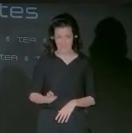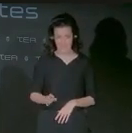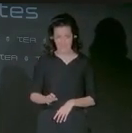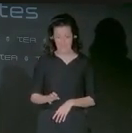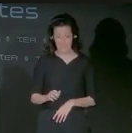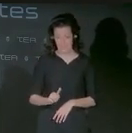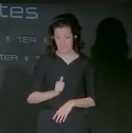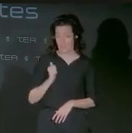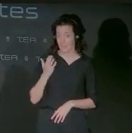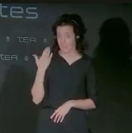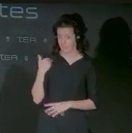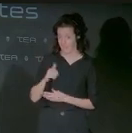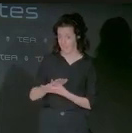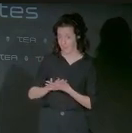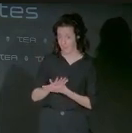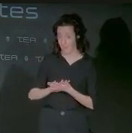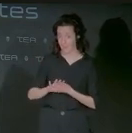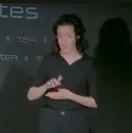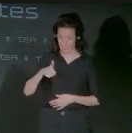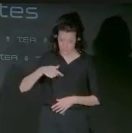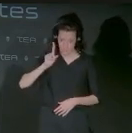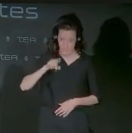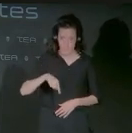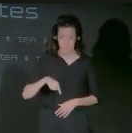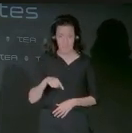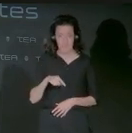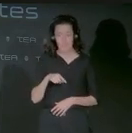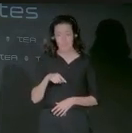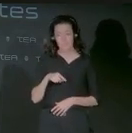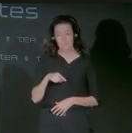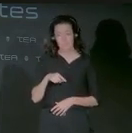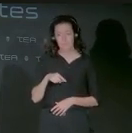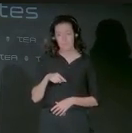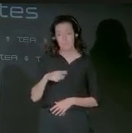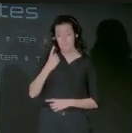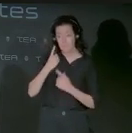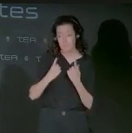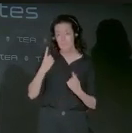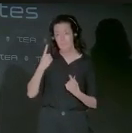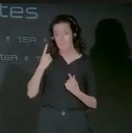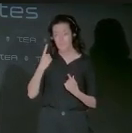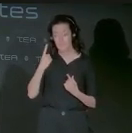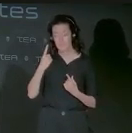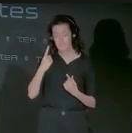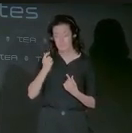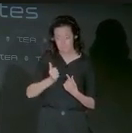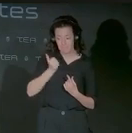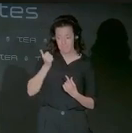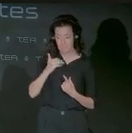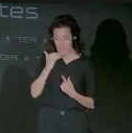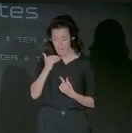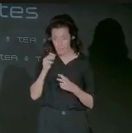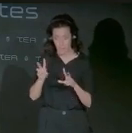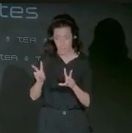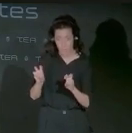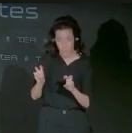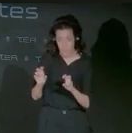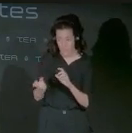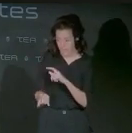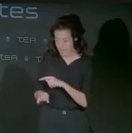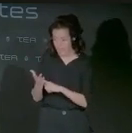see something new emerging, we need to make sure that the current legislation meets the needs of this